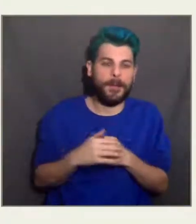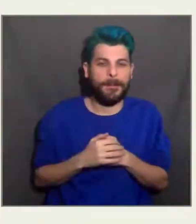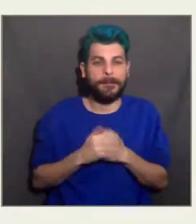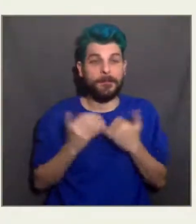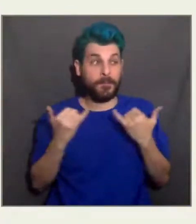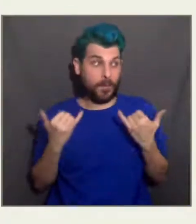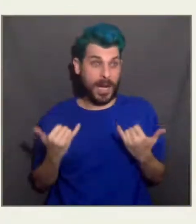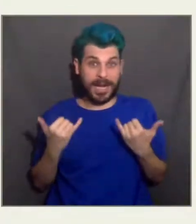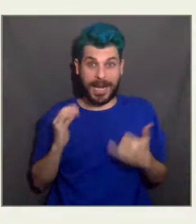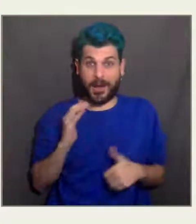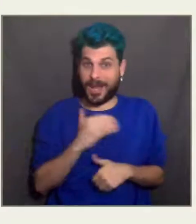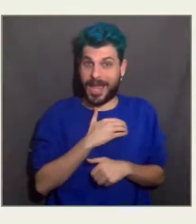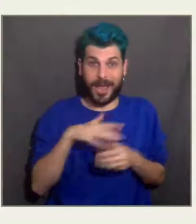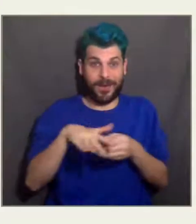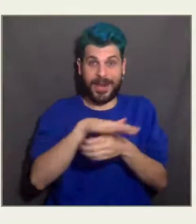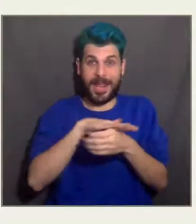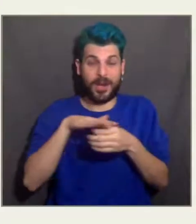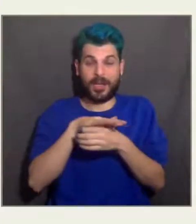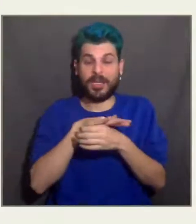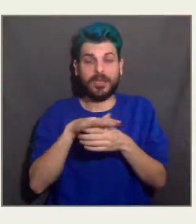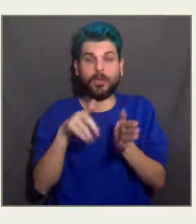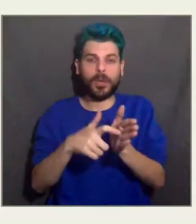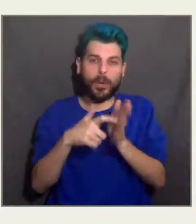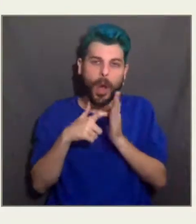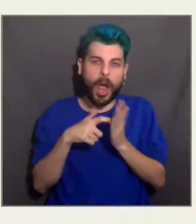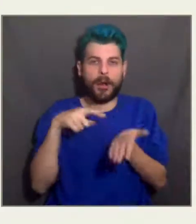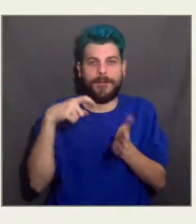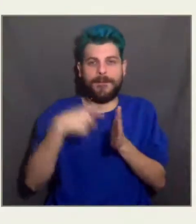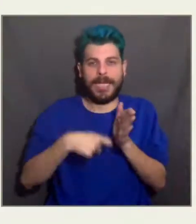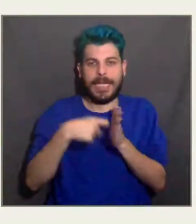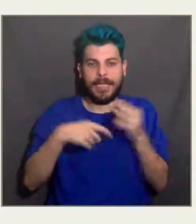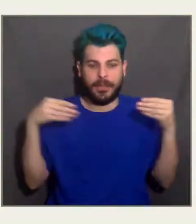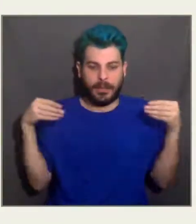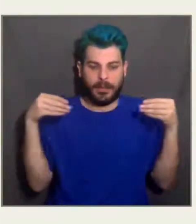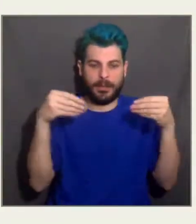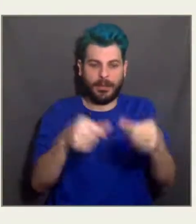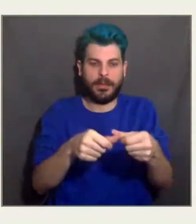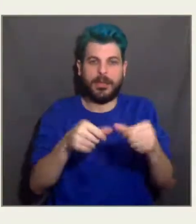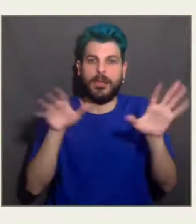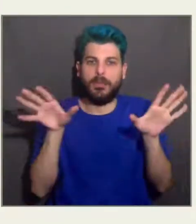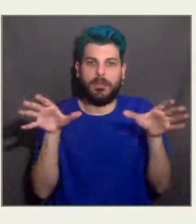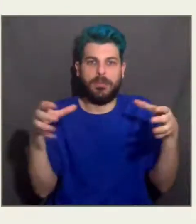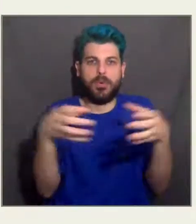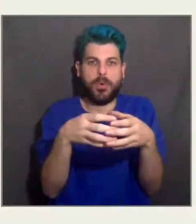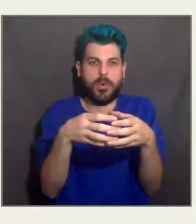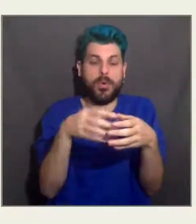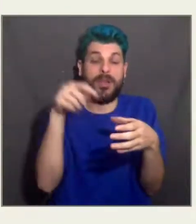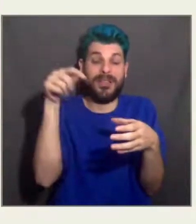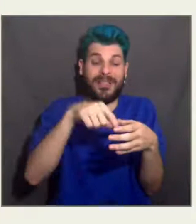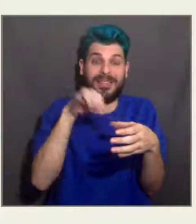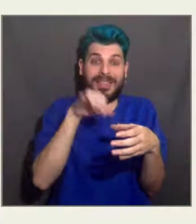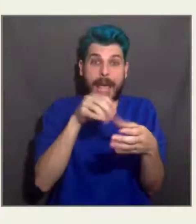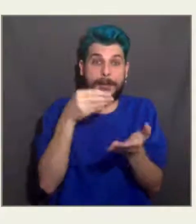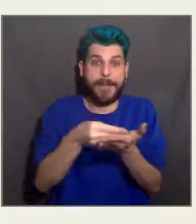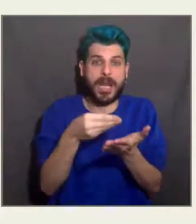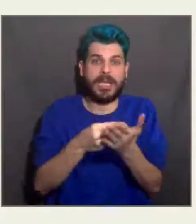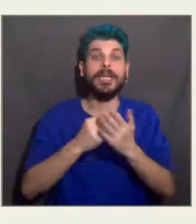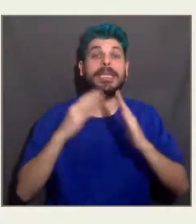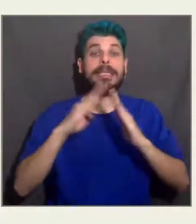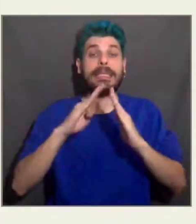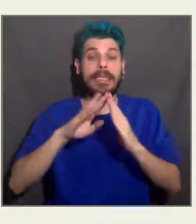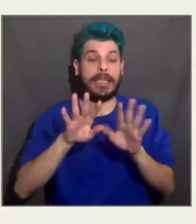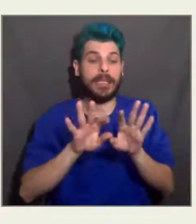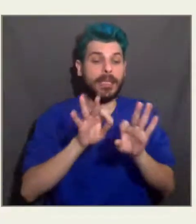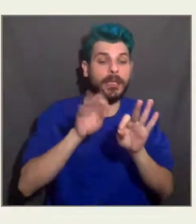developers have to put into a pool of money so that the cities can actually provide improvements to intersections or increase the capacity at a